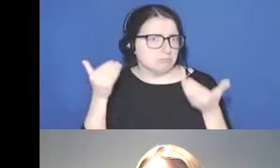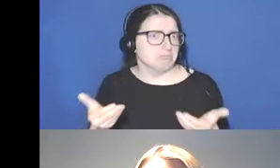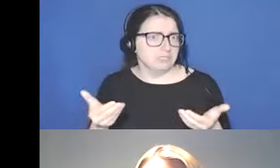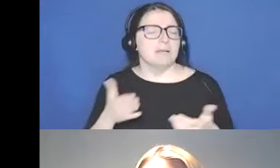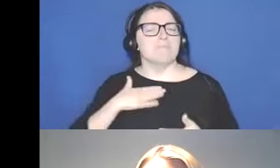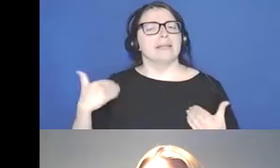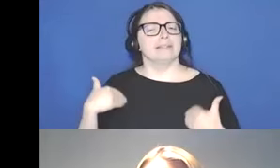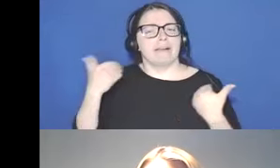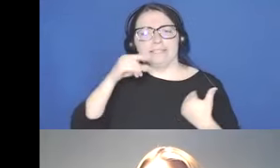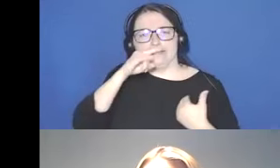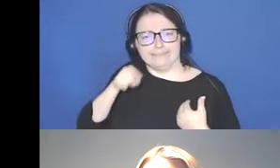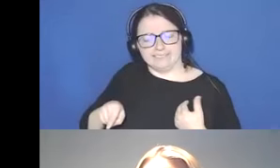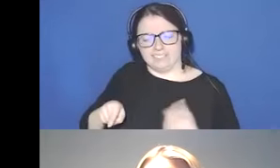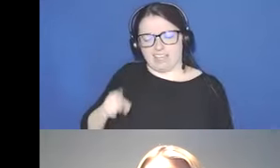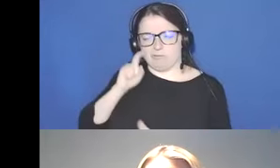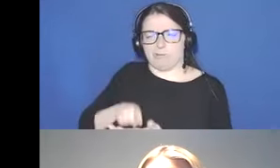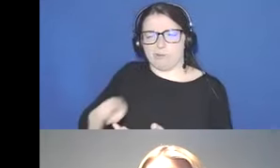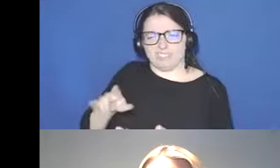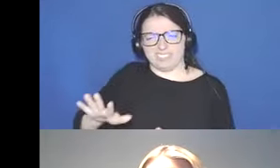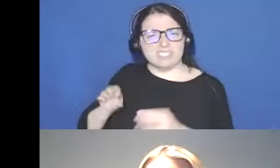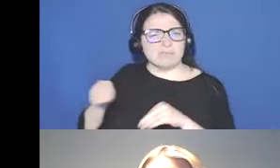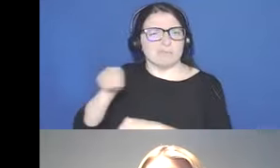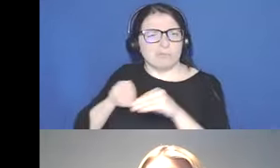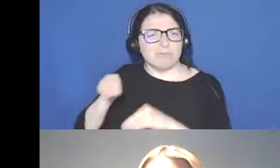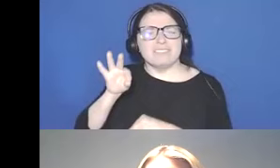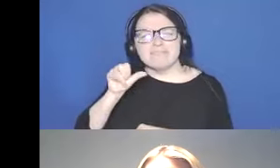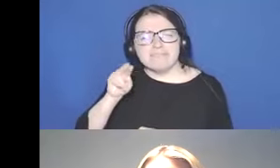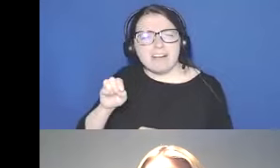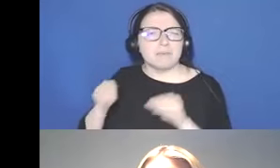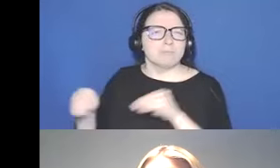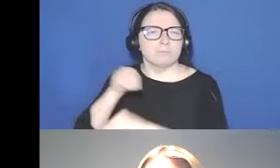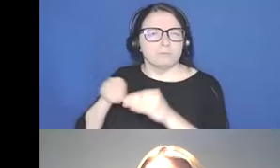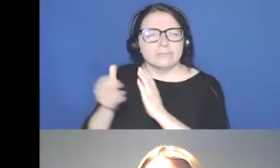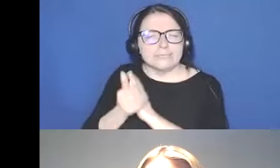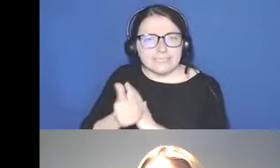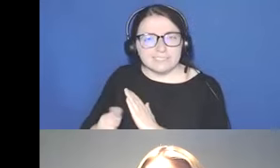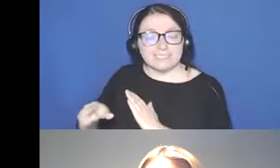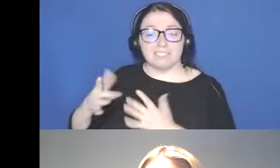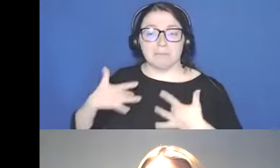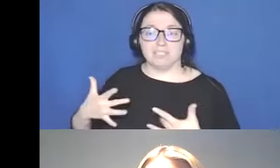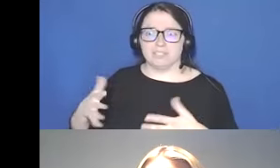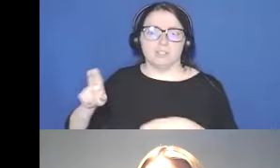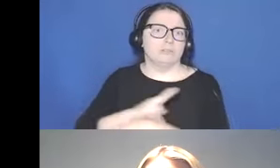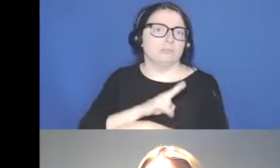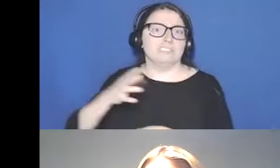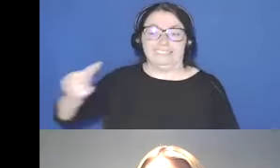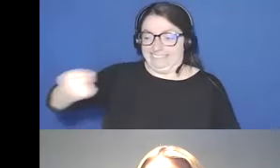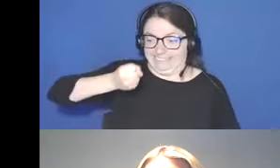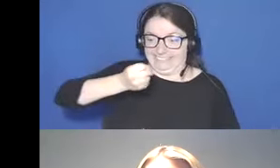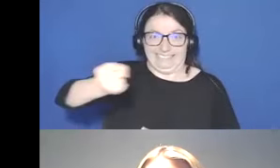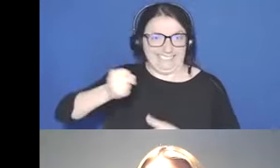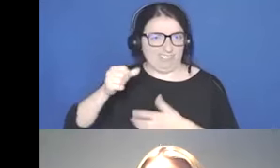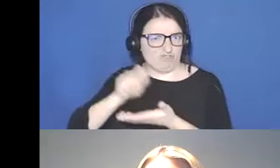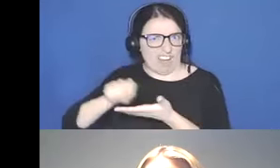that his fine motor skills were delayed, like he would use his whole hand to write. I went ahead and I just asked